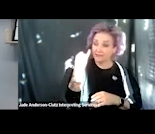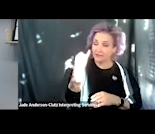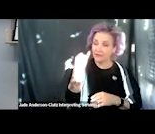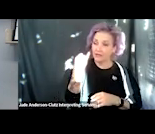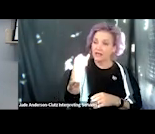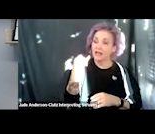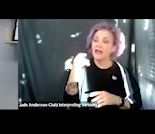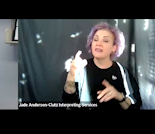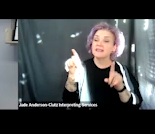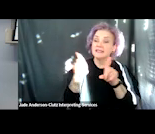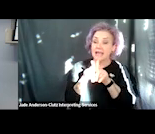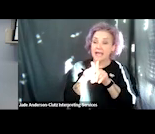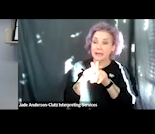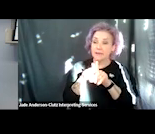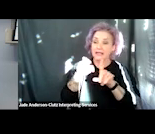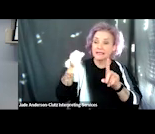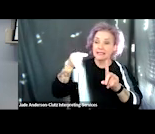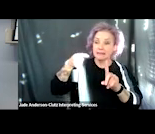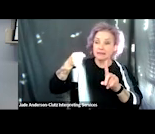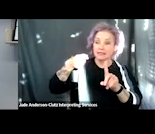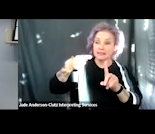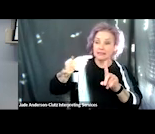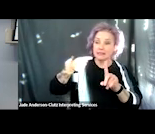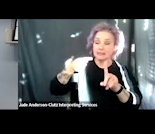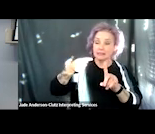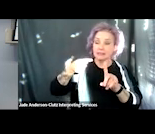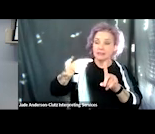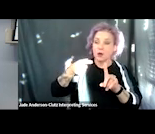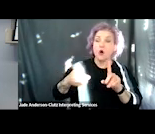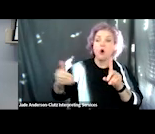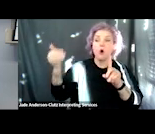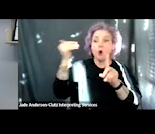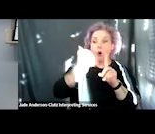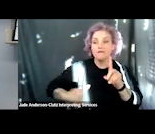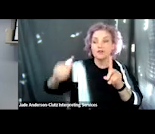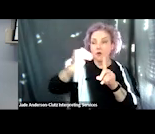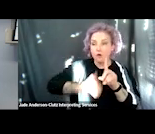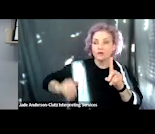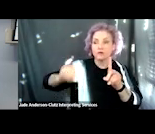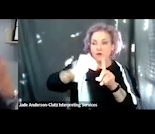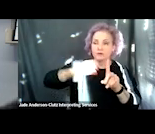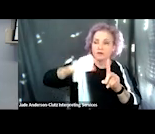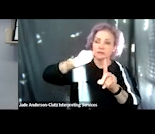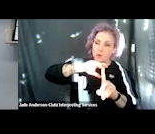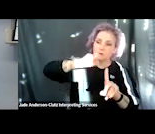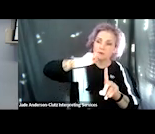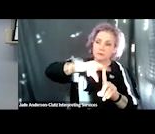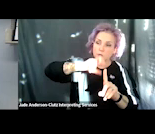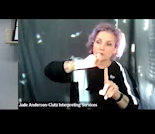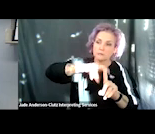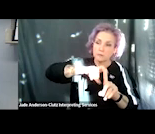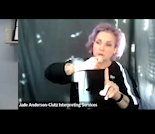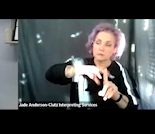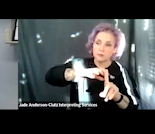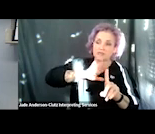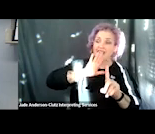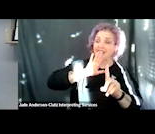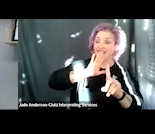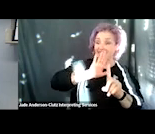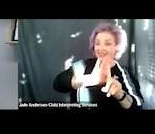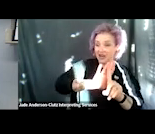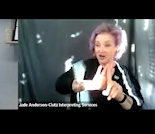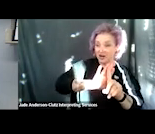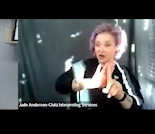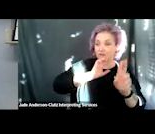repeatedly, they habituate. So the response actually goes down. However, in some cases, think of your fire alarm, for example. If your